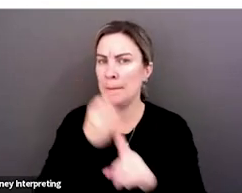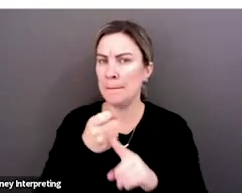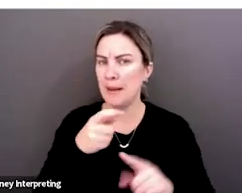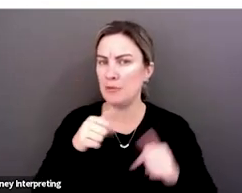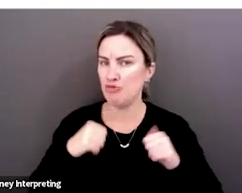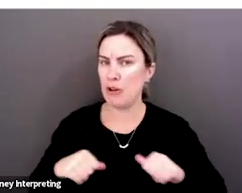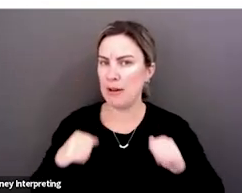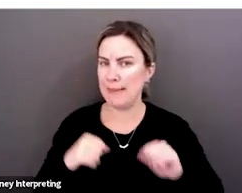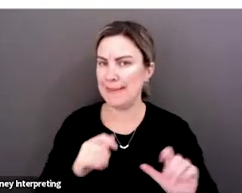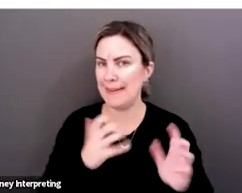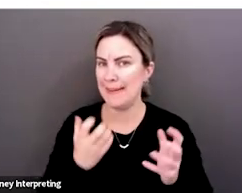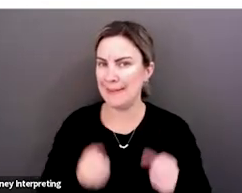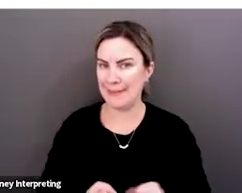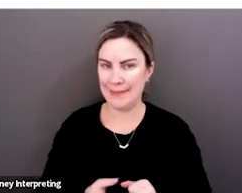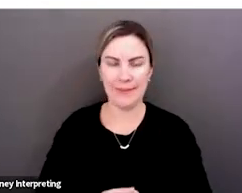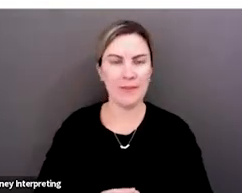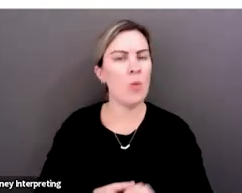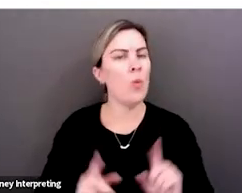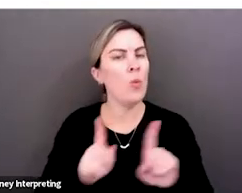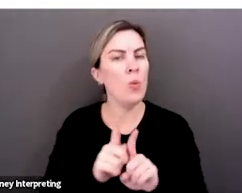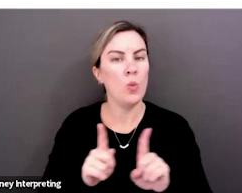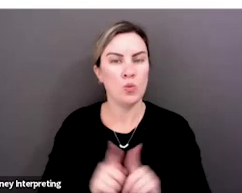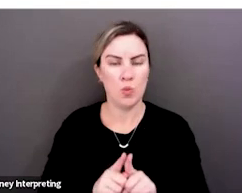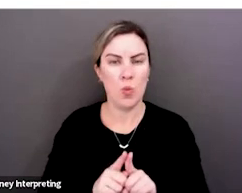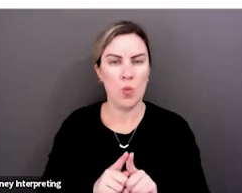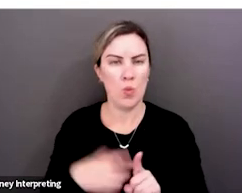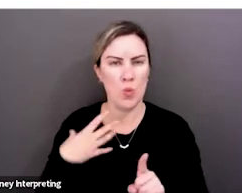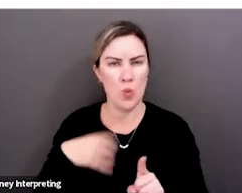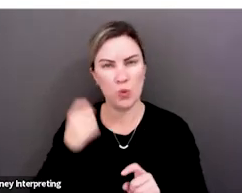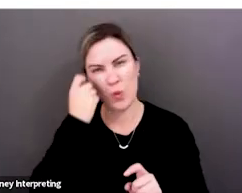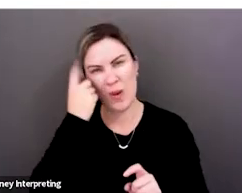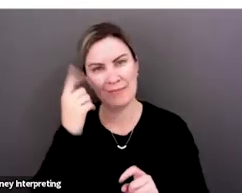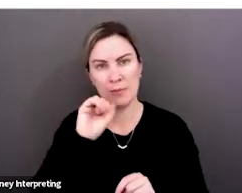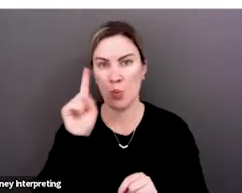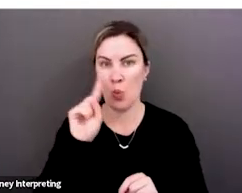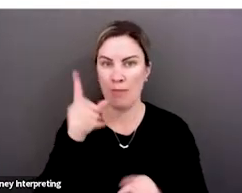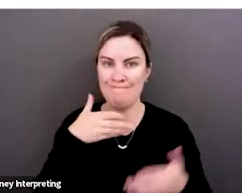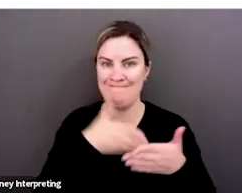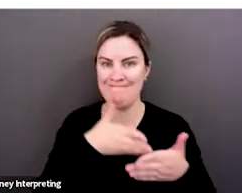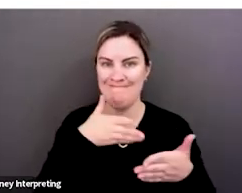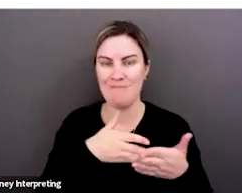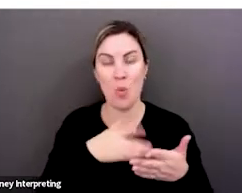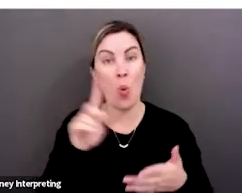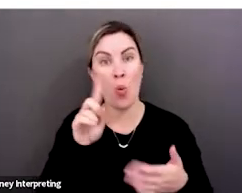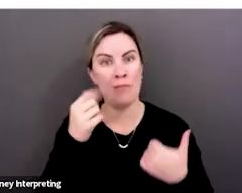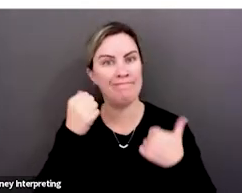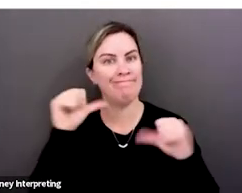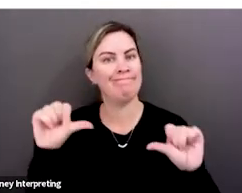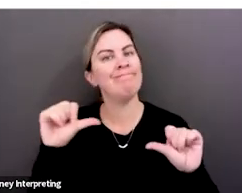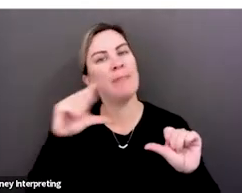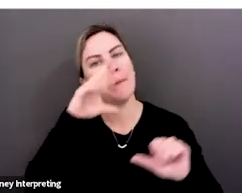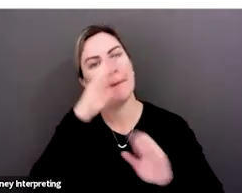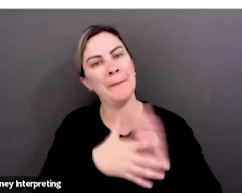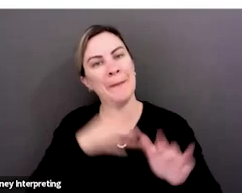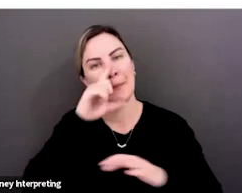training, as well as understanding the barriers, the enablers, after people have had some time to then